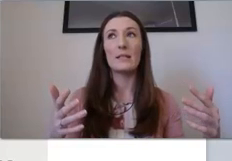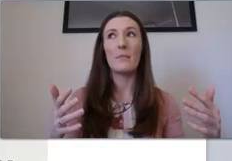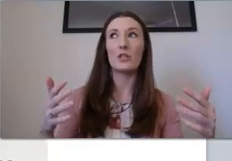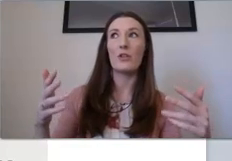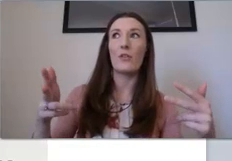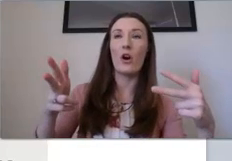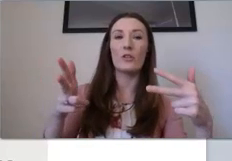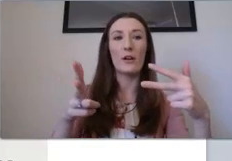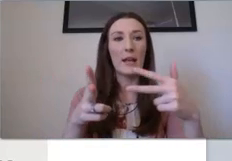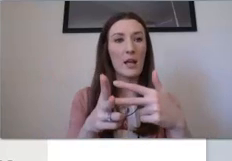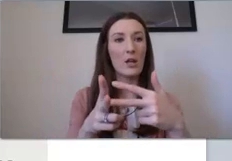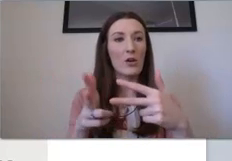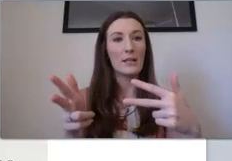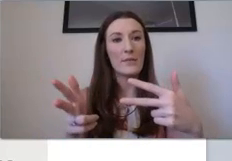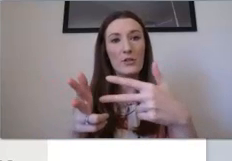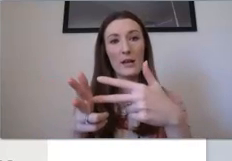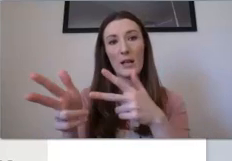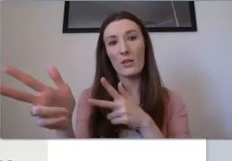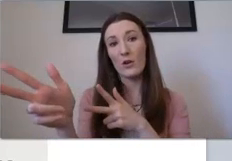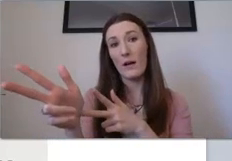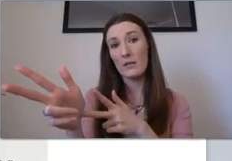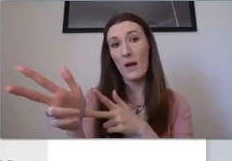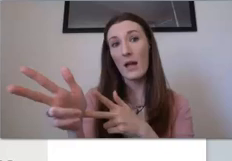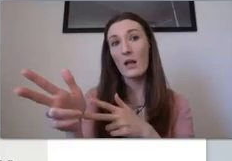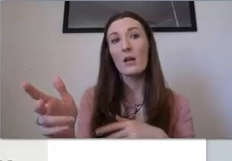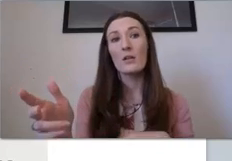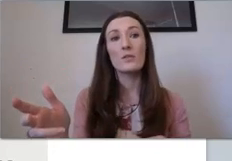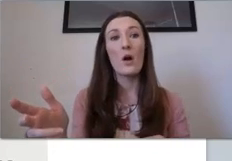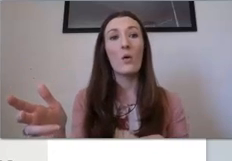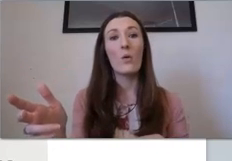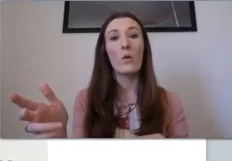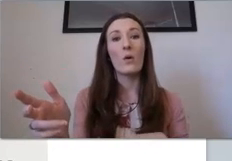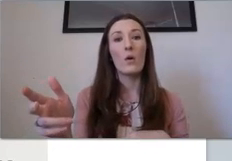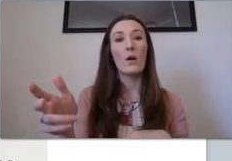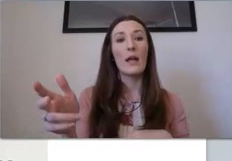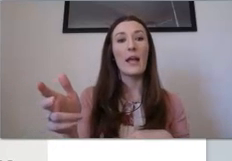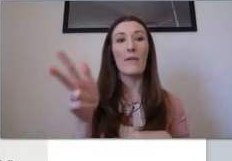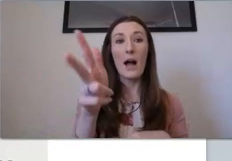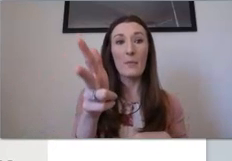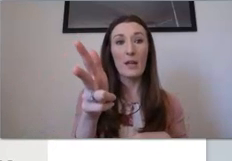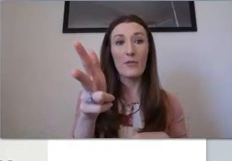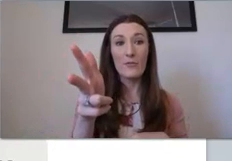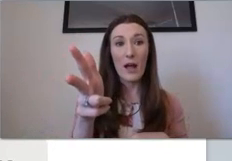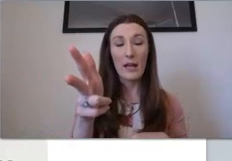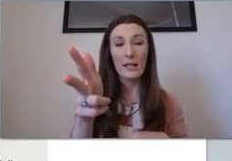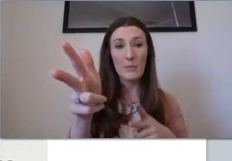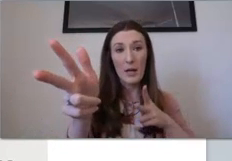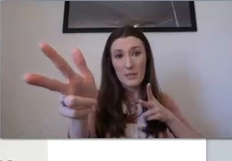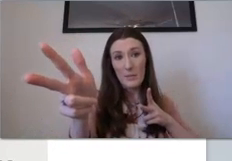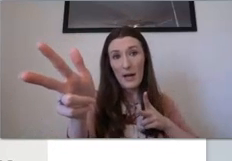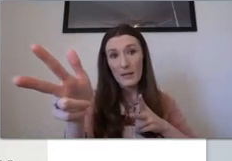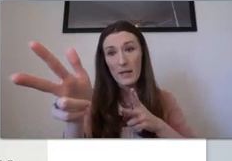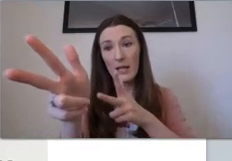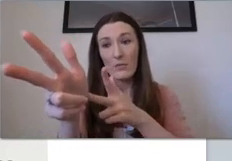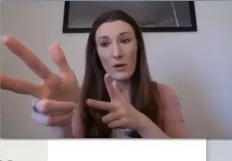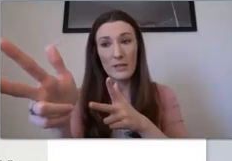you need to make sure the cars are hitting, your classifiers are hitting the correct way. So if I'm in front and someone comes